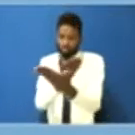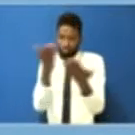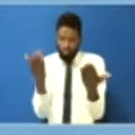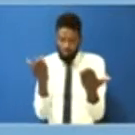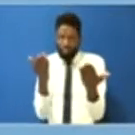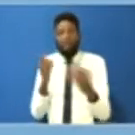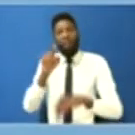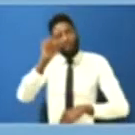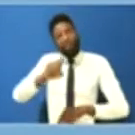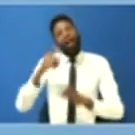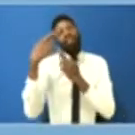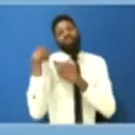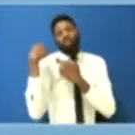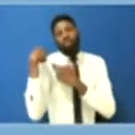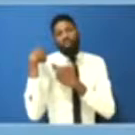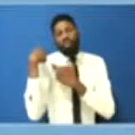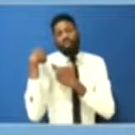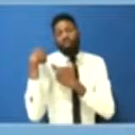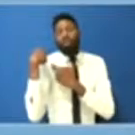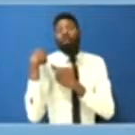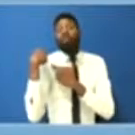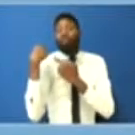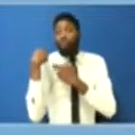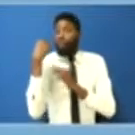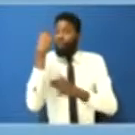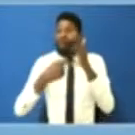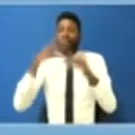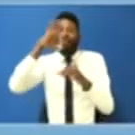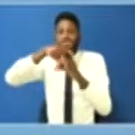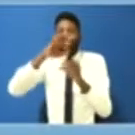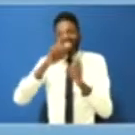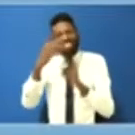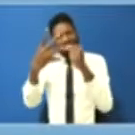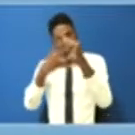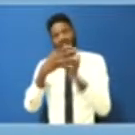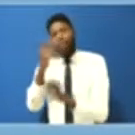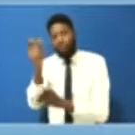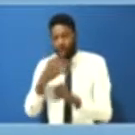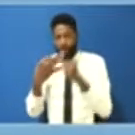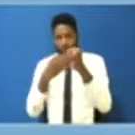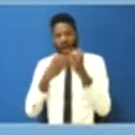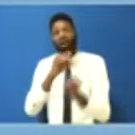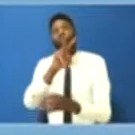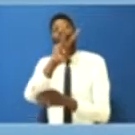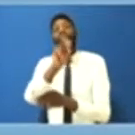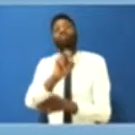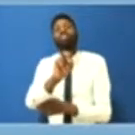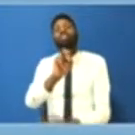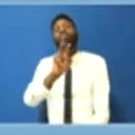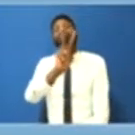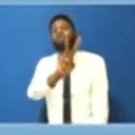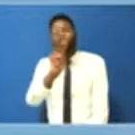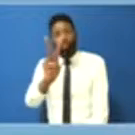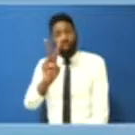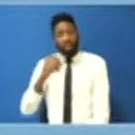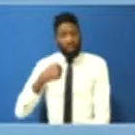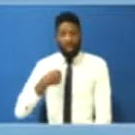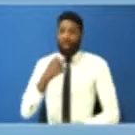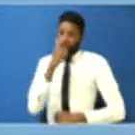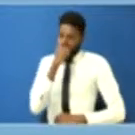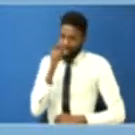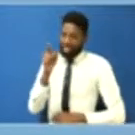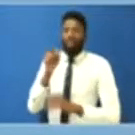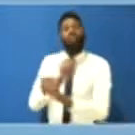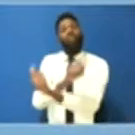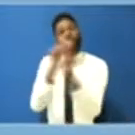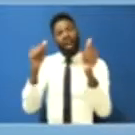is no bigger duty than the duty of voting on 9th of august 2022 i am really i wish him well and i